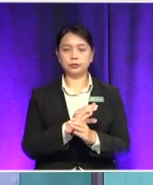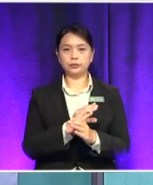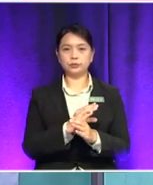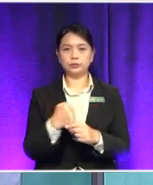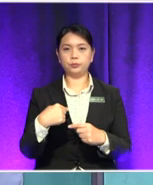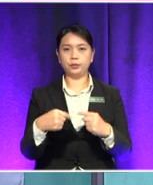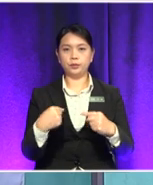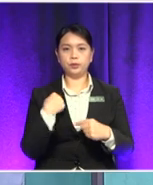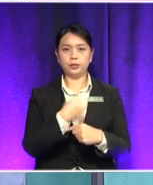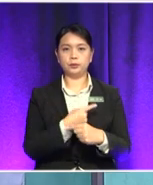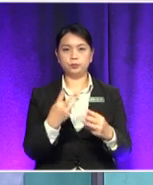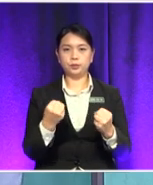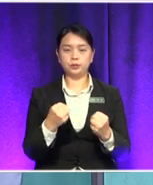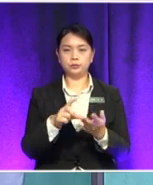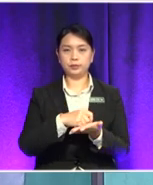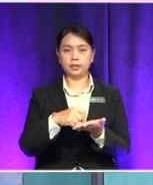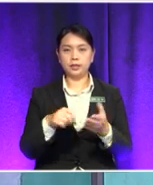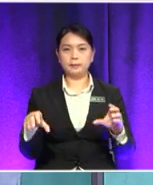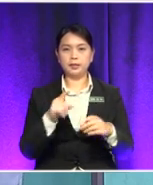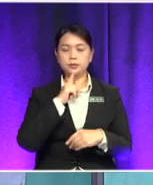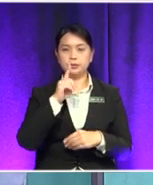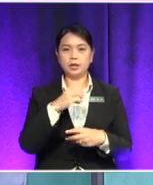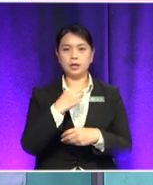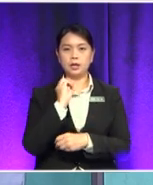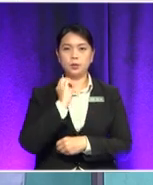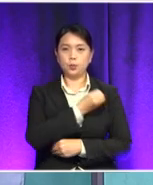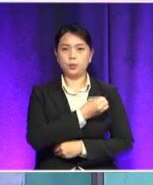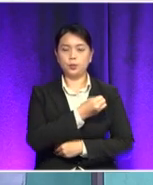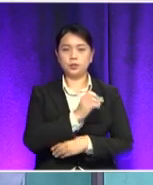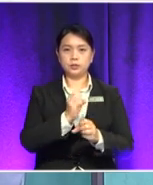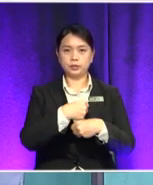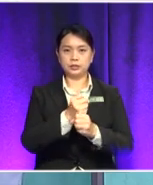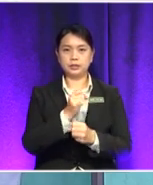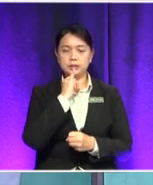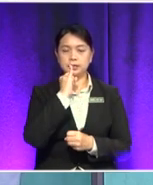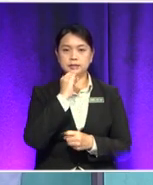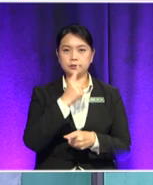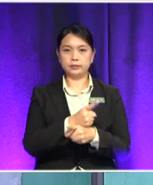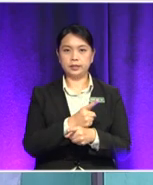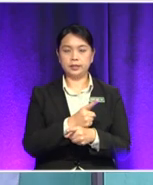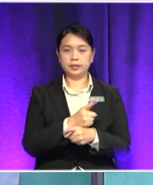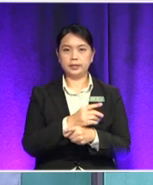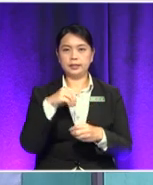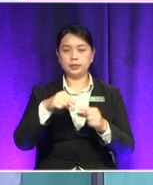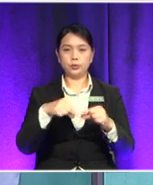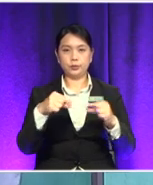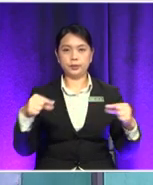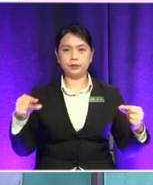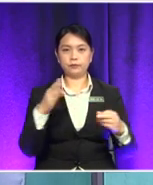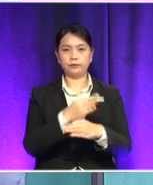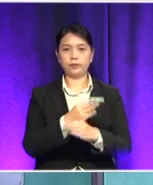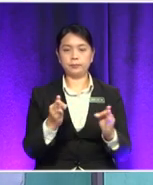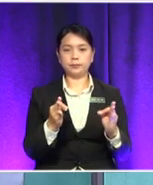to write. So make sure that our sentence structure is correct and also the grammatical forms. I know it's quite